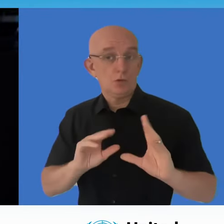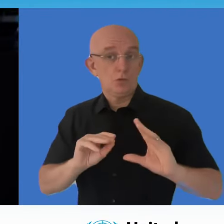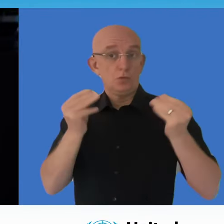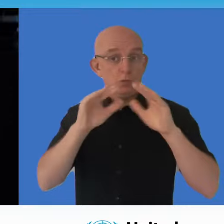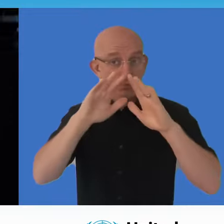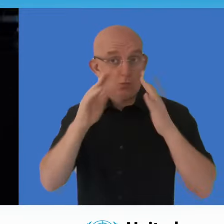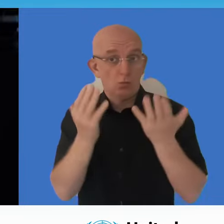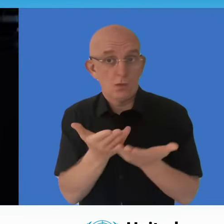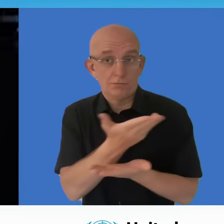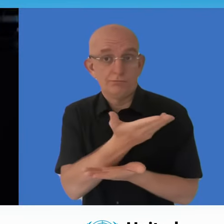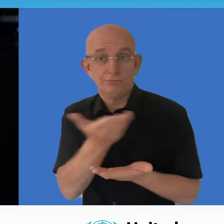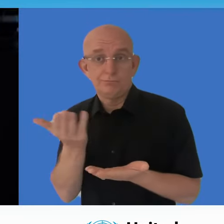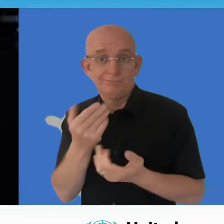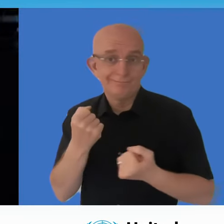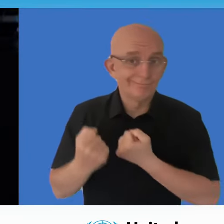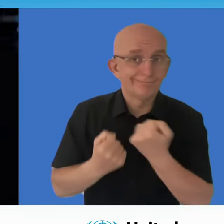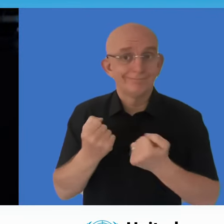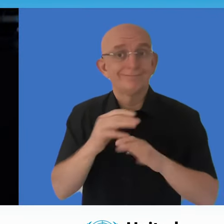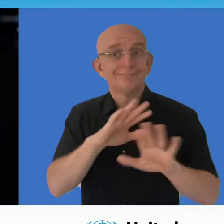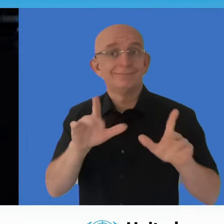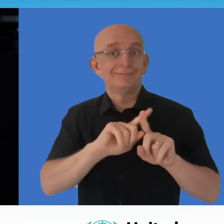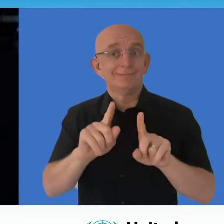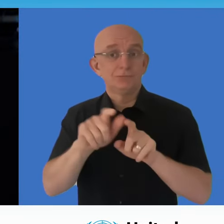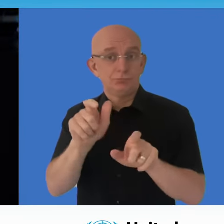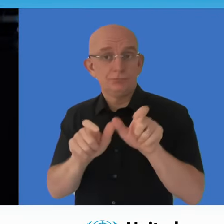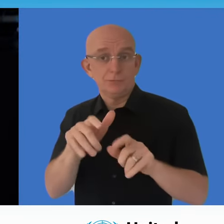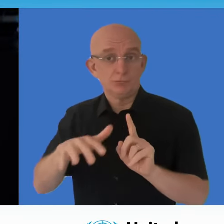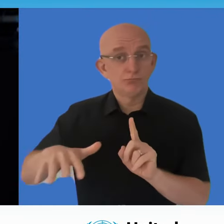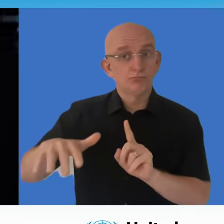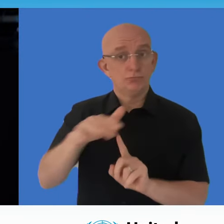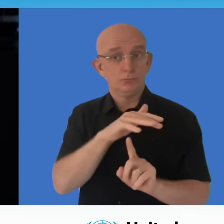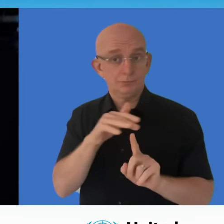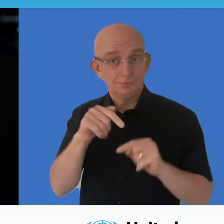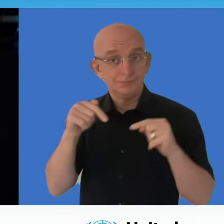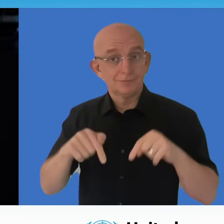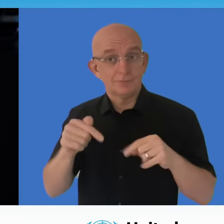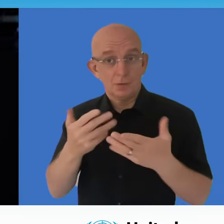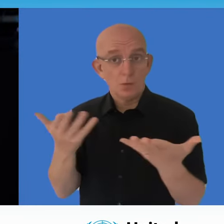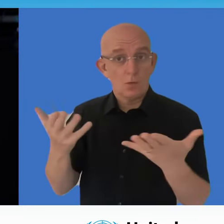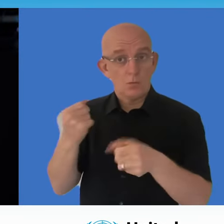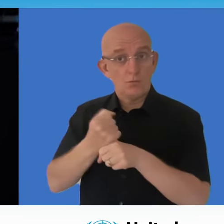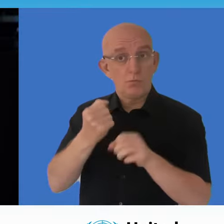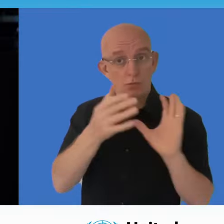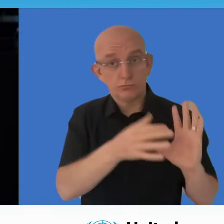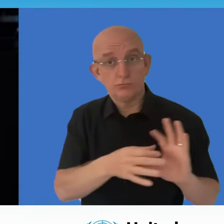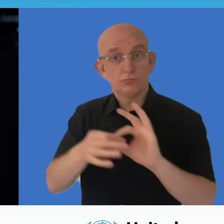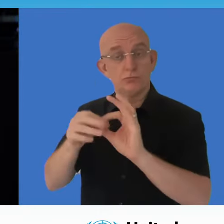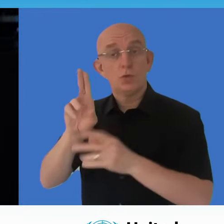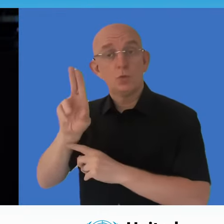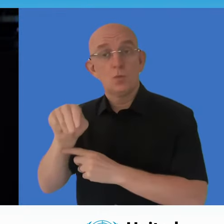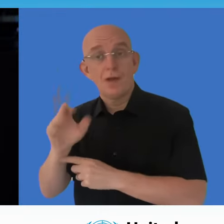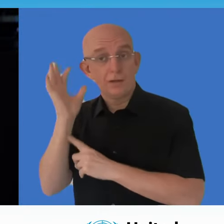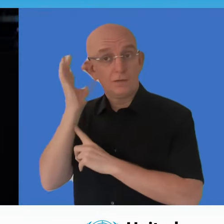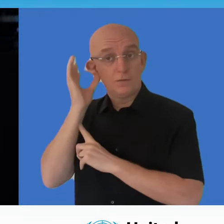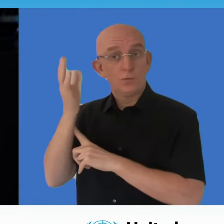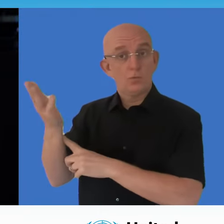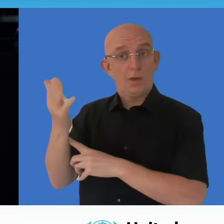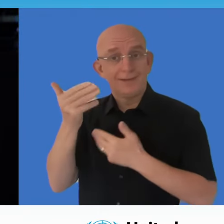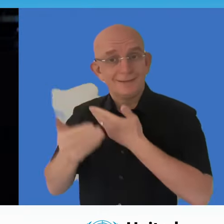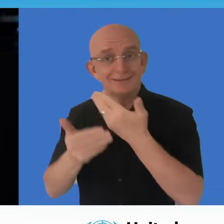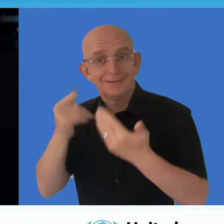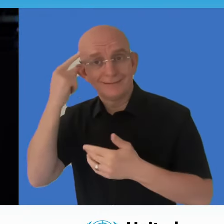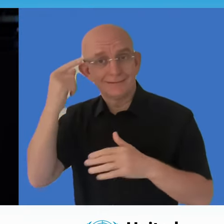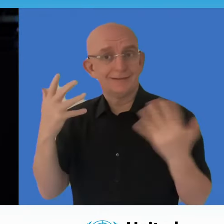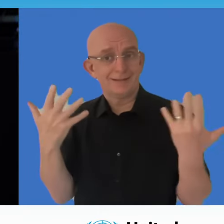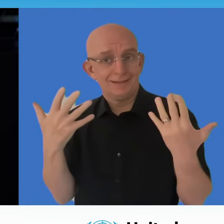Currently, Justice is collaborating with UN Women on an initiative at the intersection of art and activism for gender equality